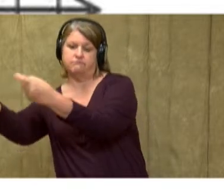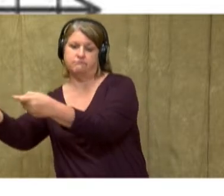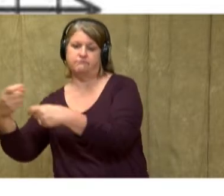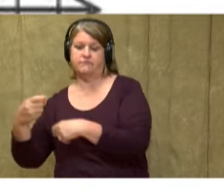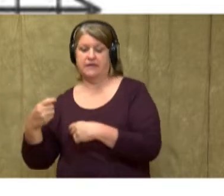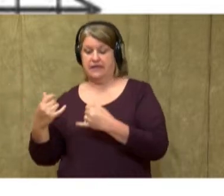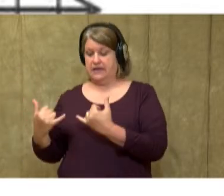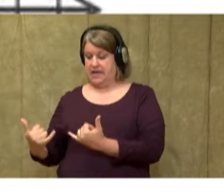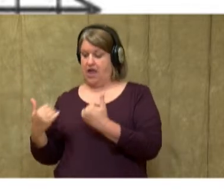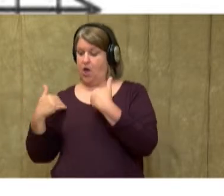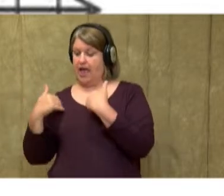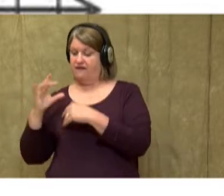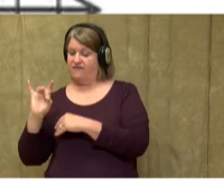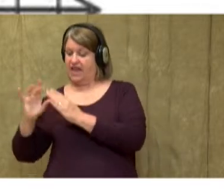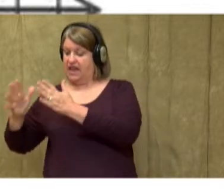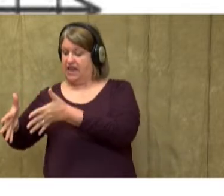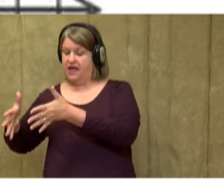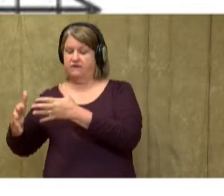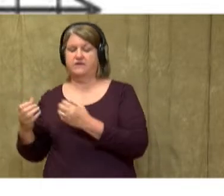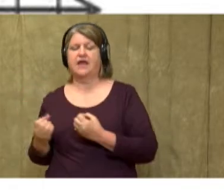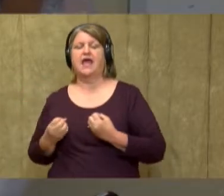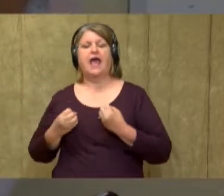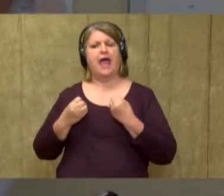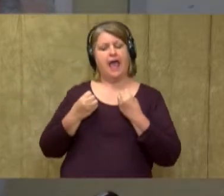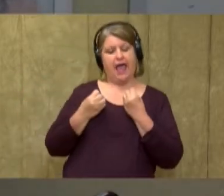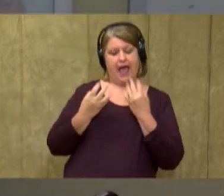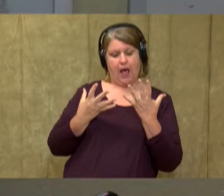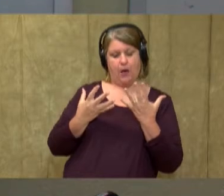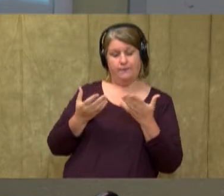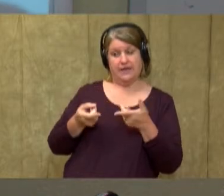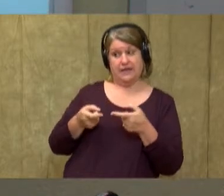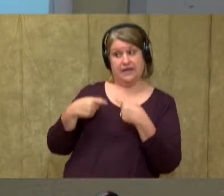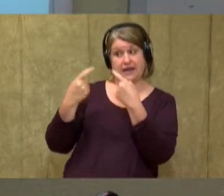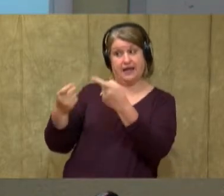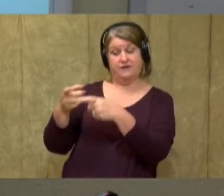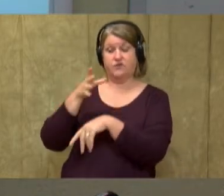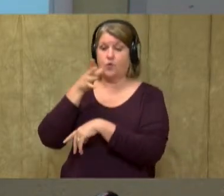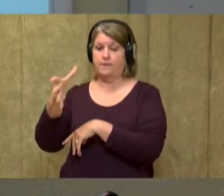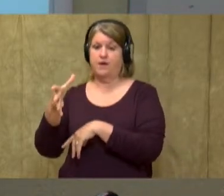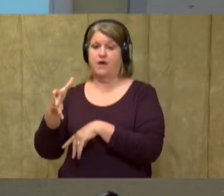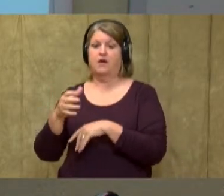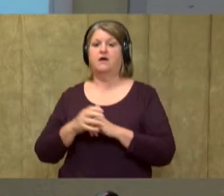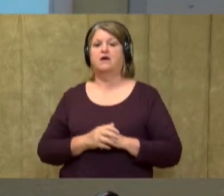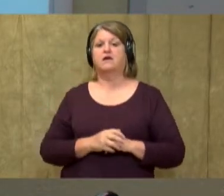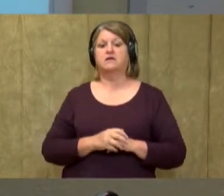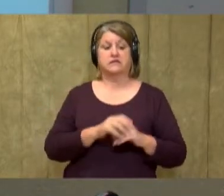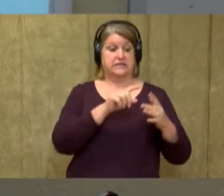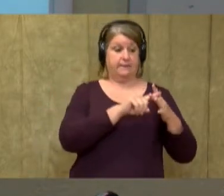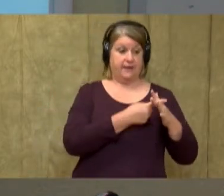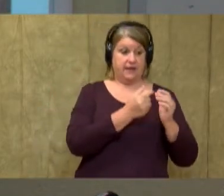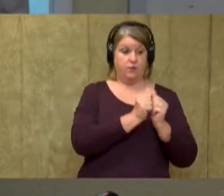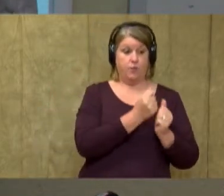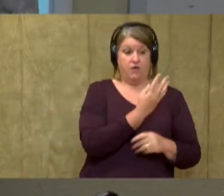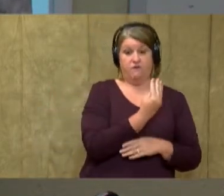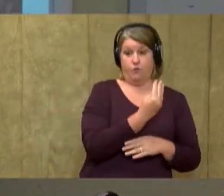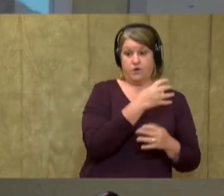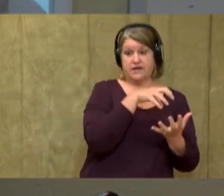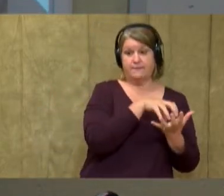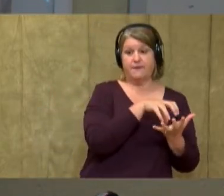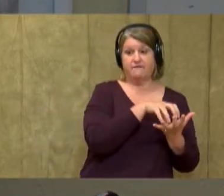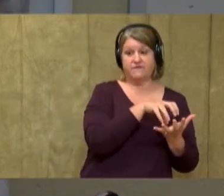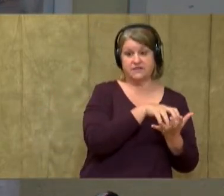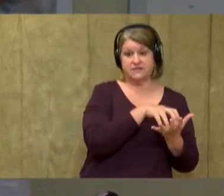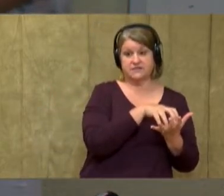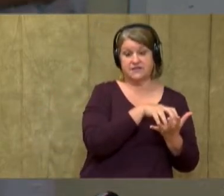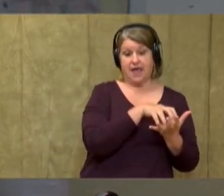did I give my grandmother? Okay, the important things. I started out with the 14 muffins. I